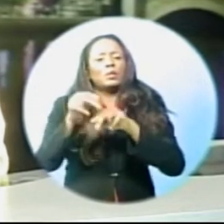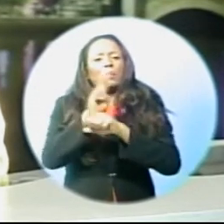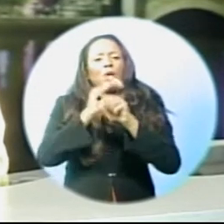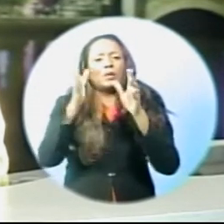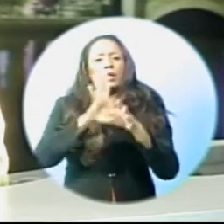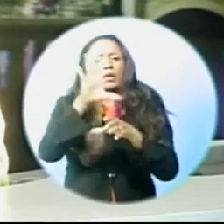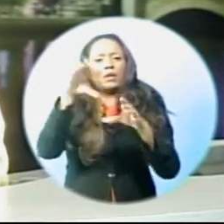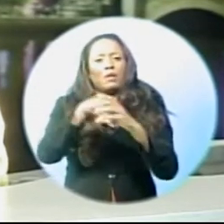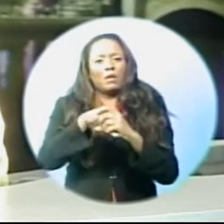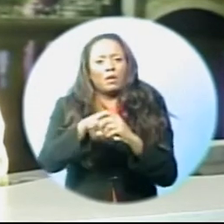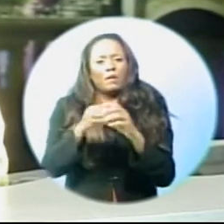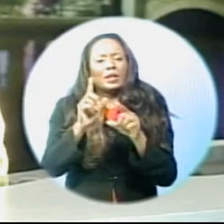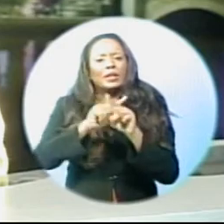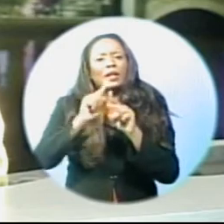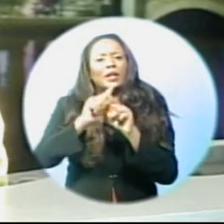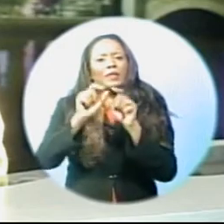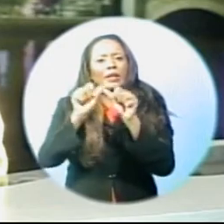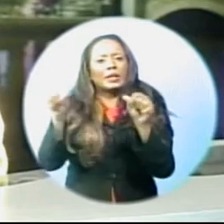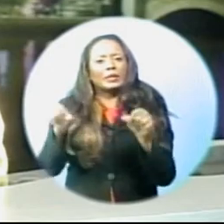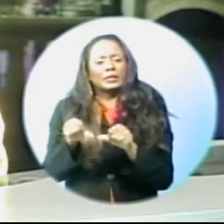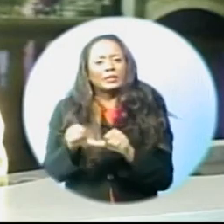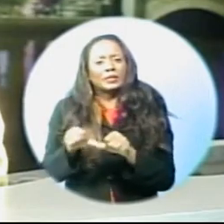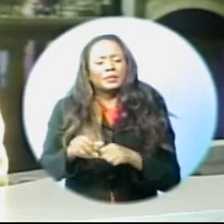the areas in which they compete.